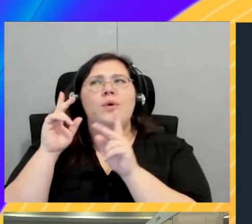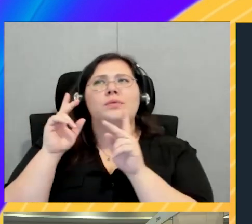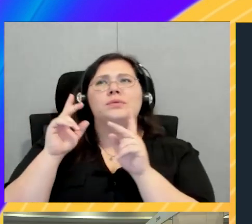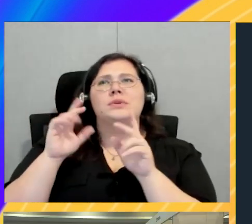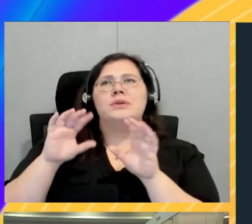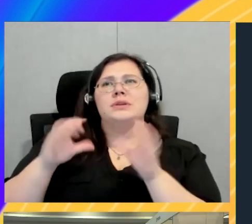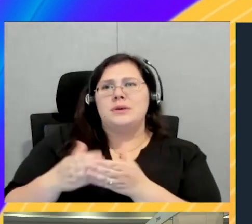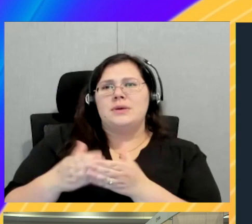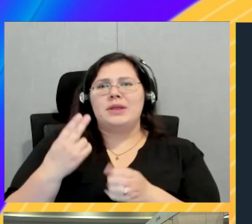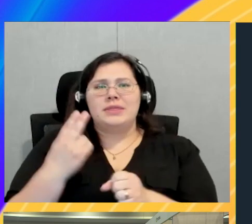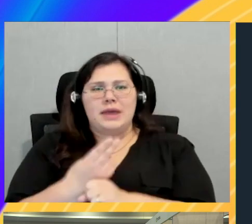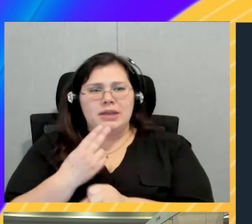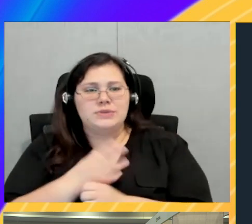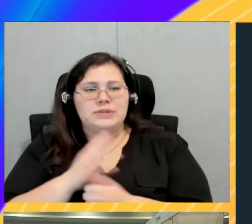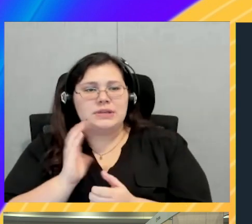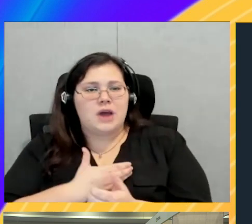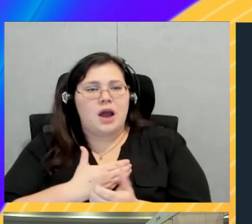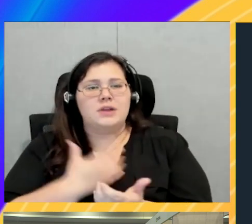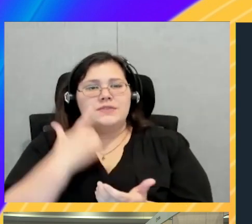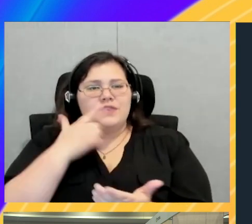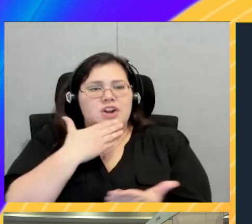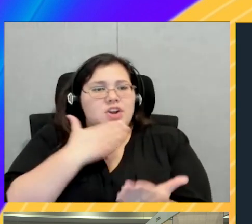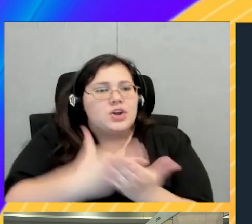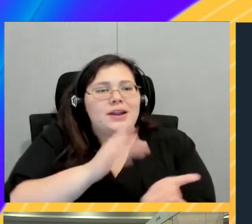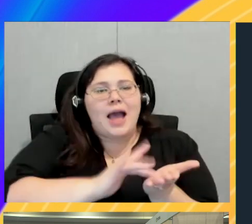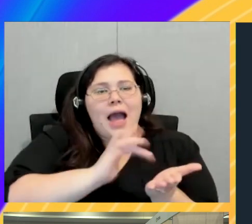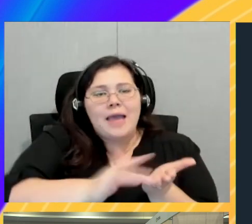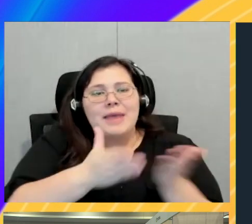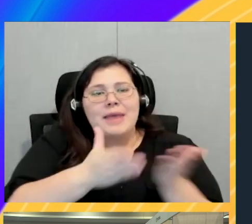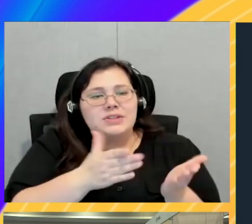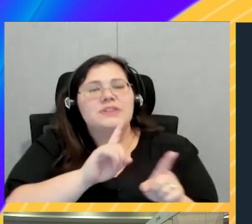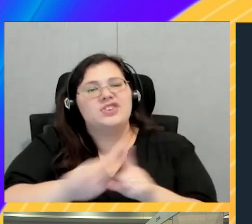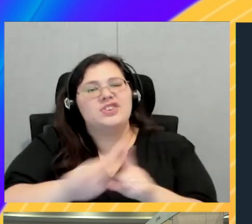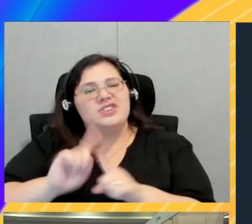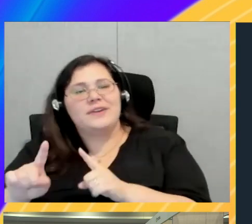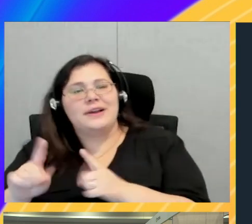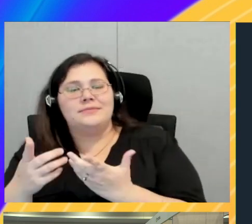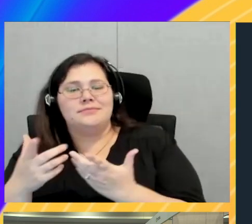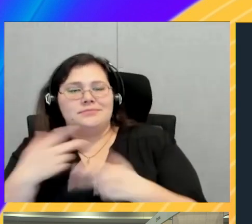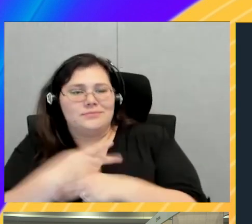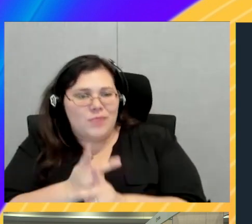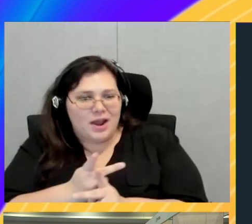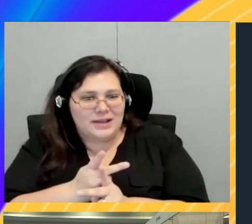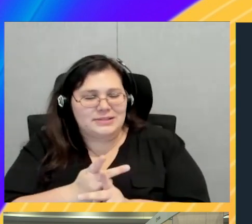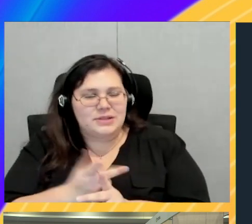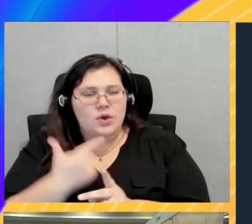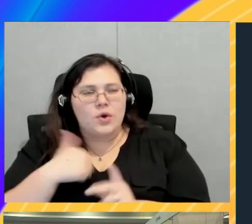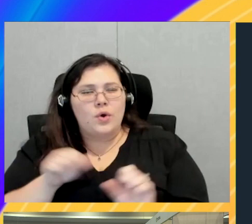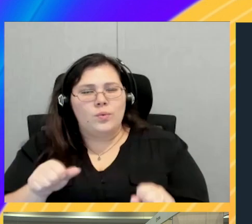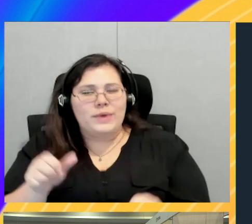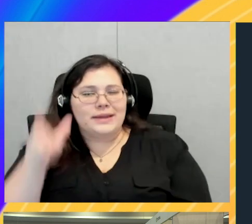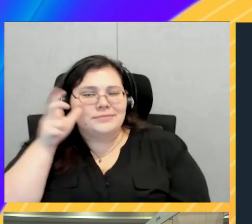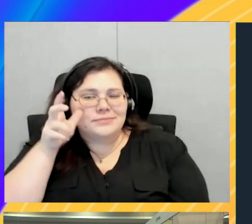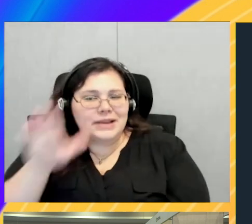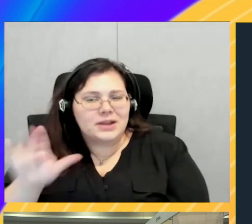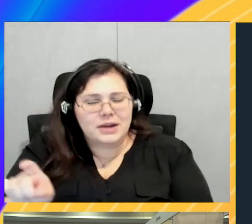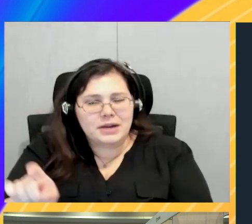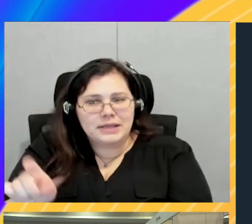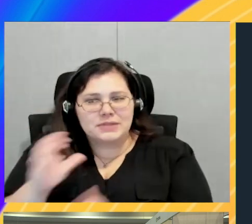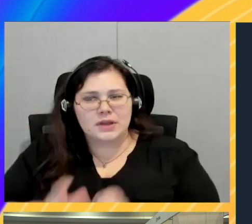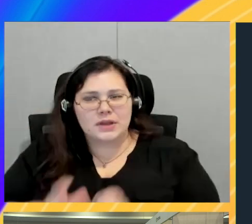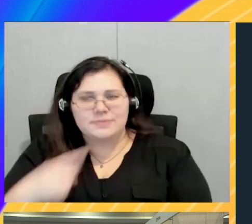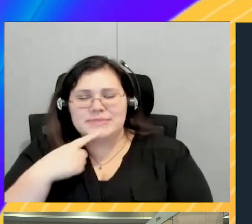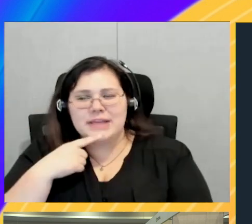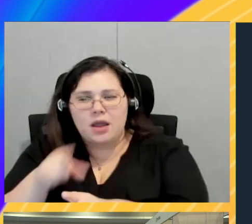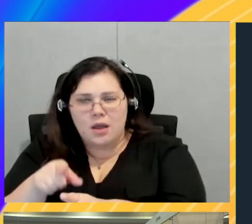firewall like Palo Alto or something. I don't want to name drop, but we can hear the customer's needs and requirements and say, hey, we have a partner that does